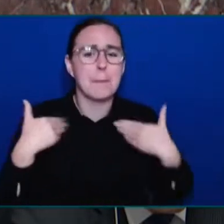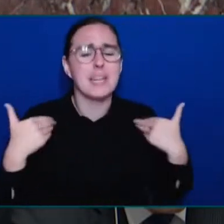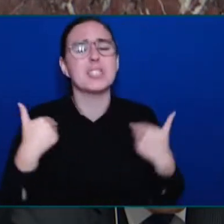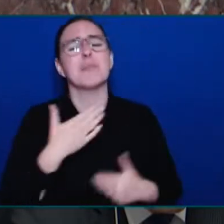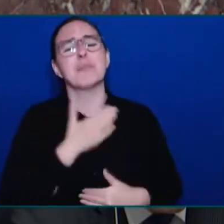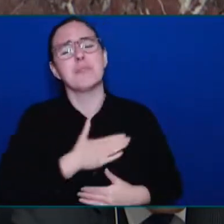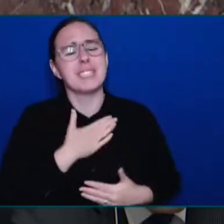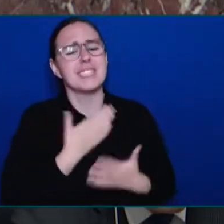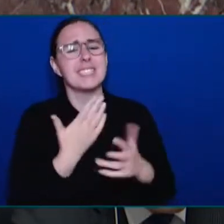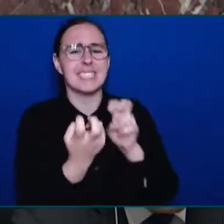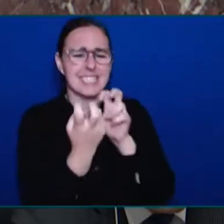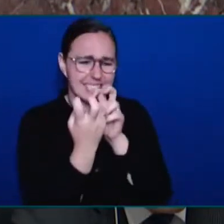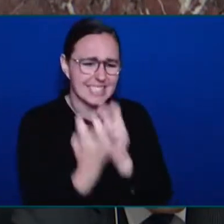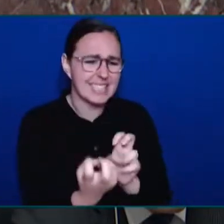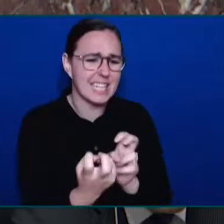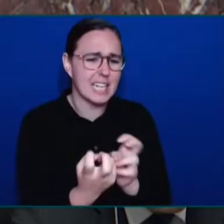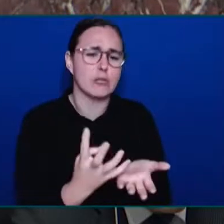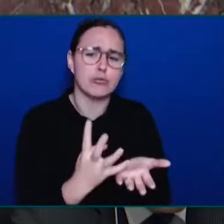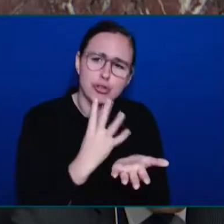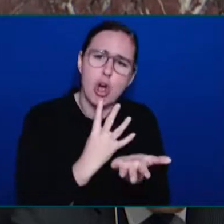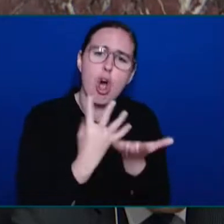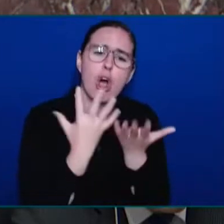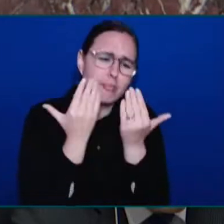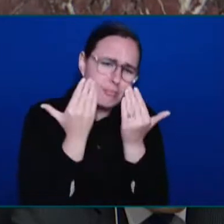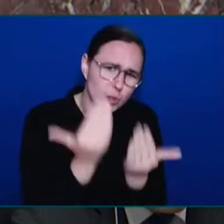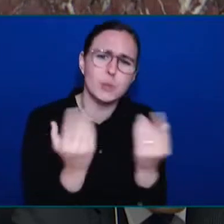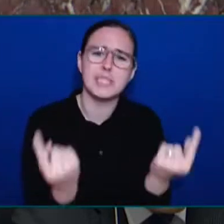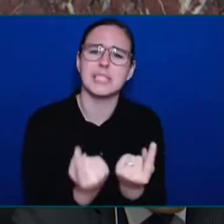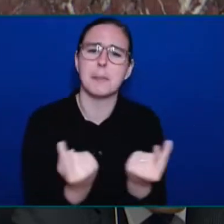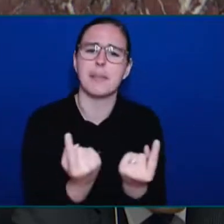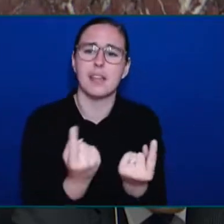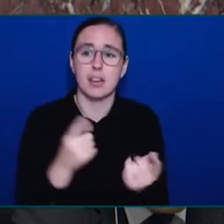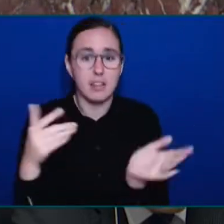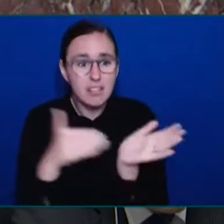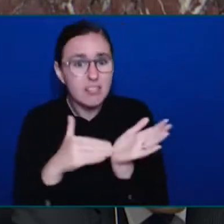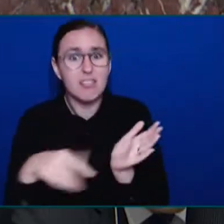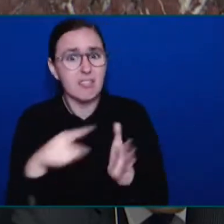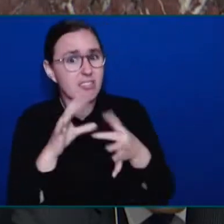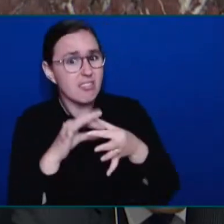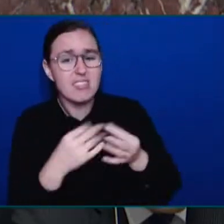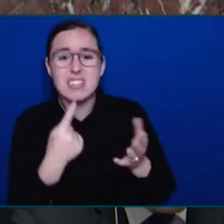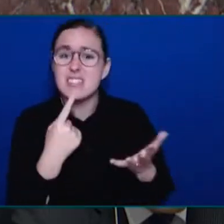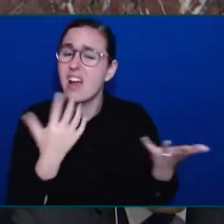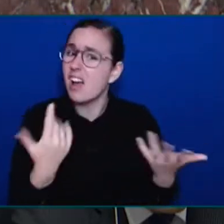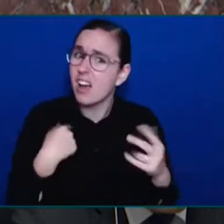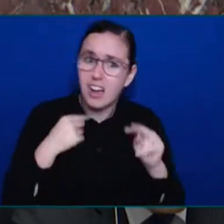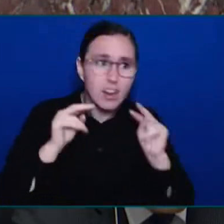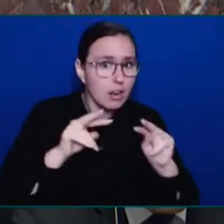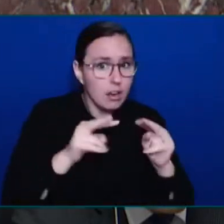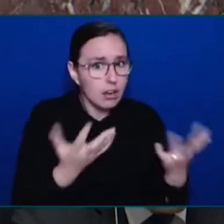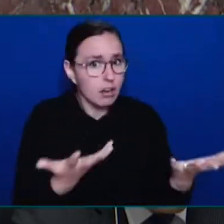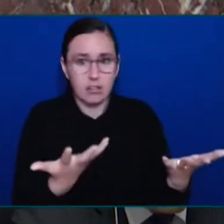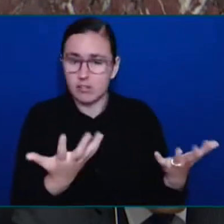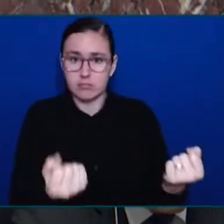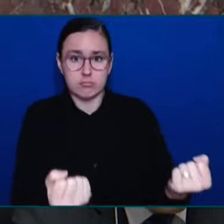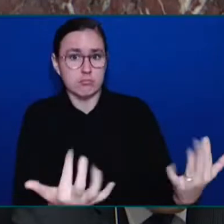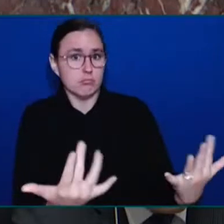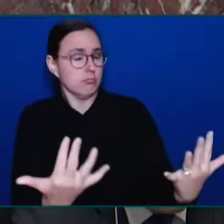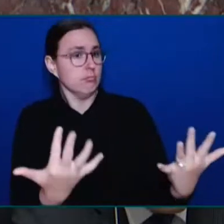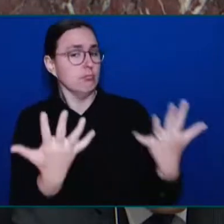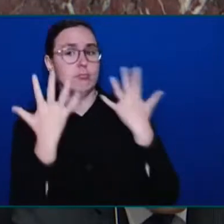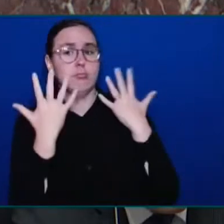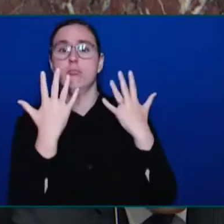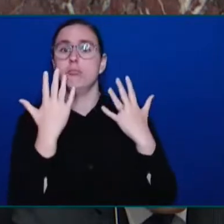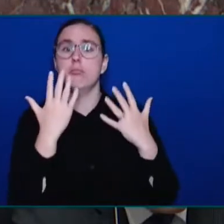we are facing, and I quote, a tsunami of late-stage cancer cases because of delayed access to